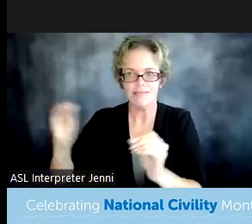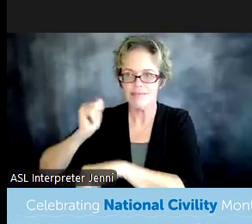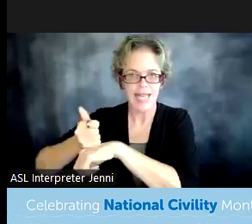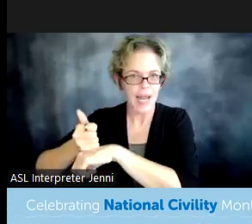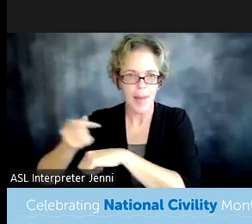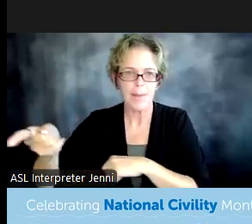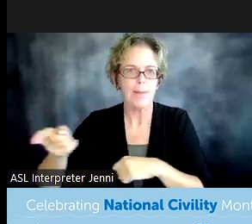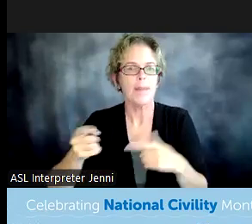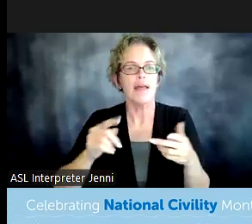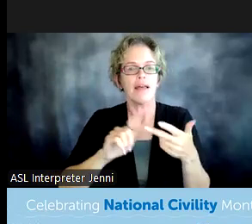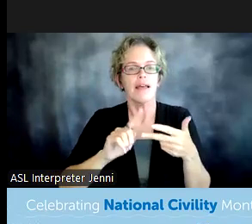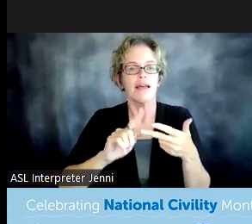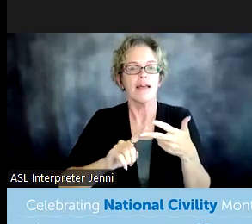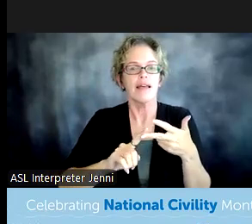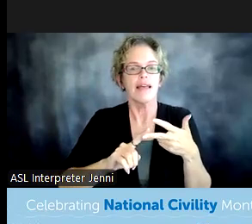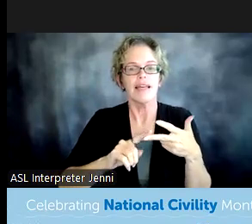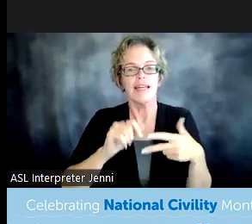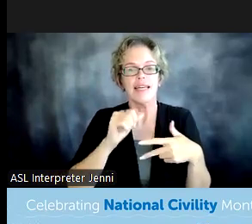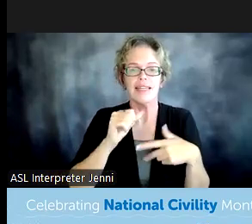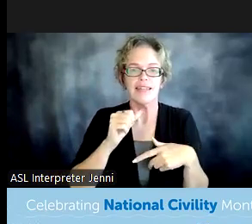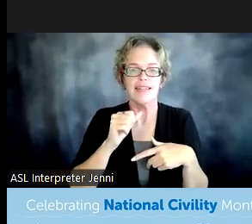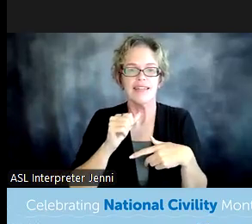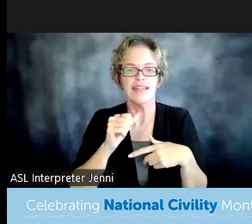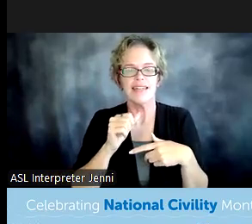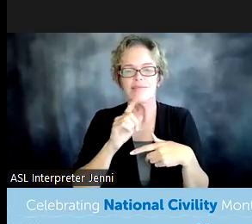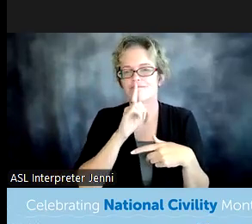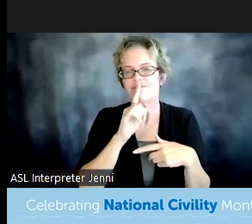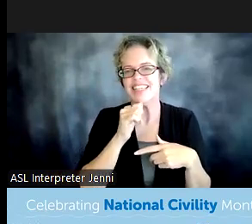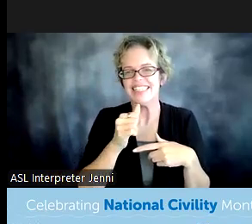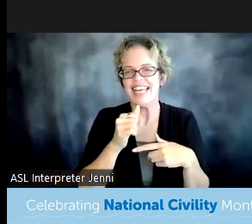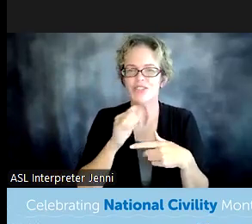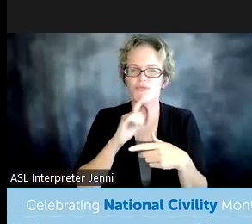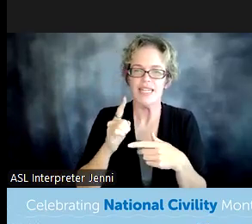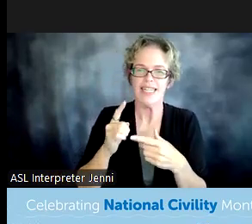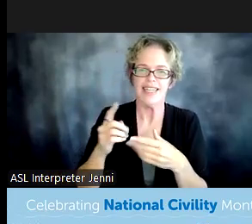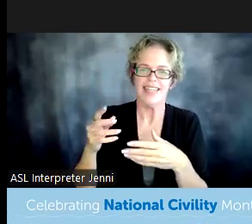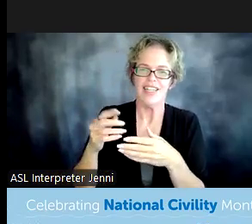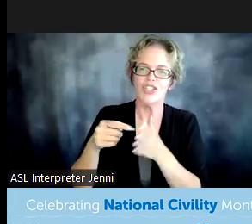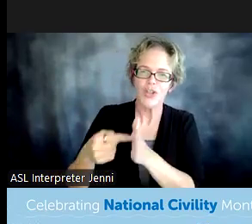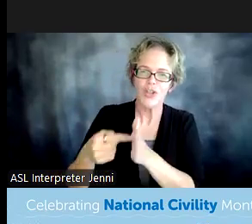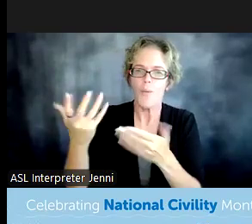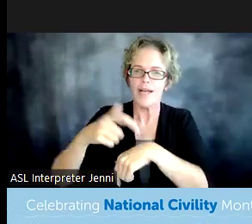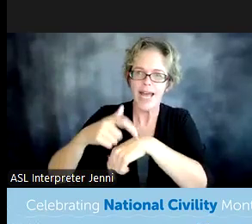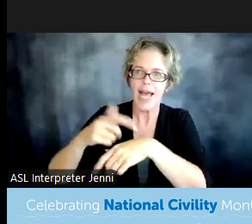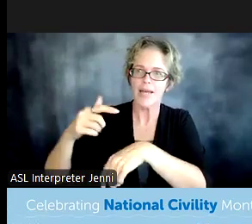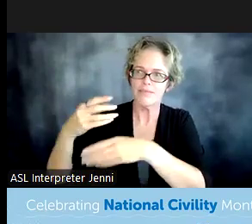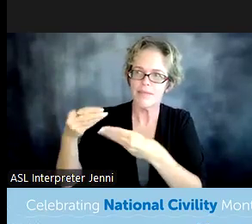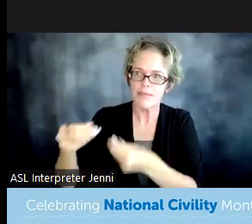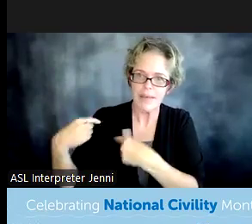Fails to account for time spent waiting for random selection, and this option does not provide for agency